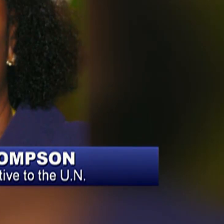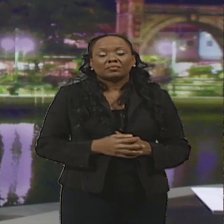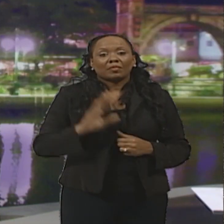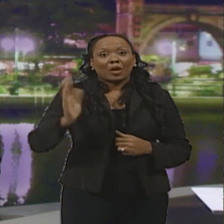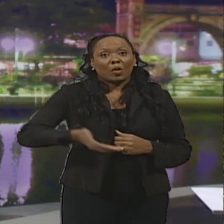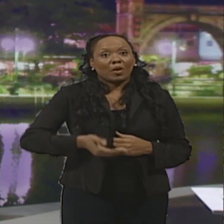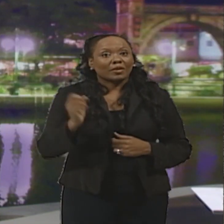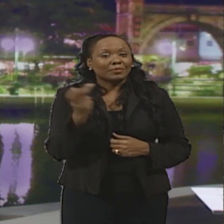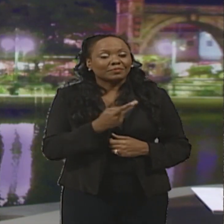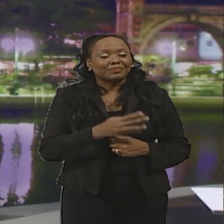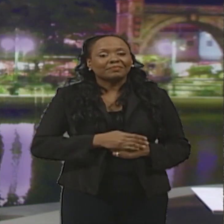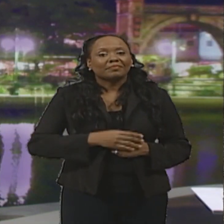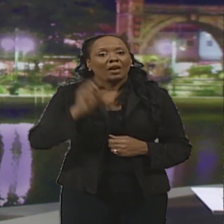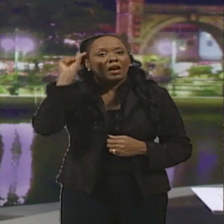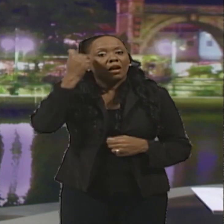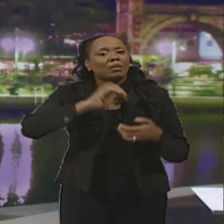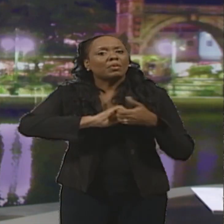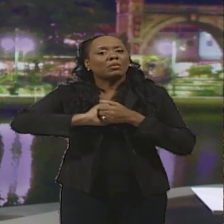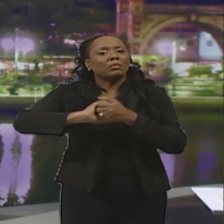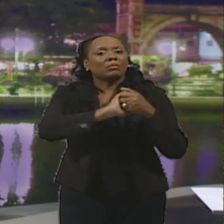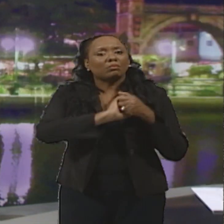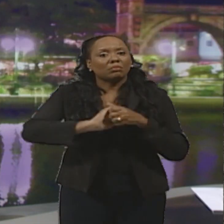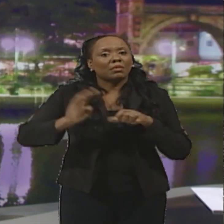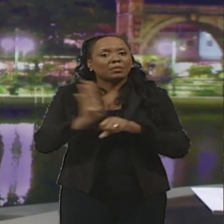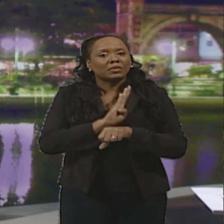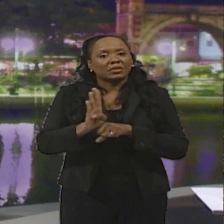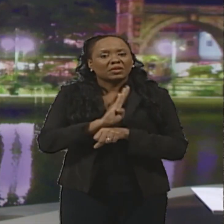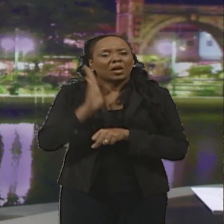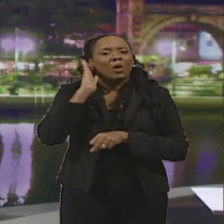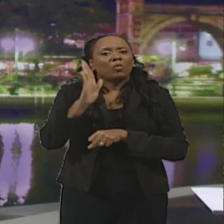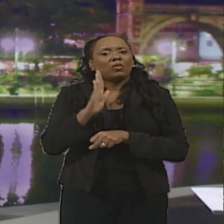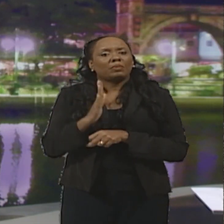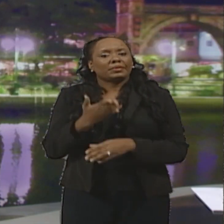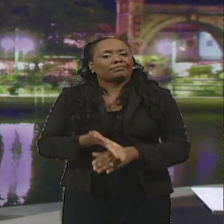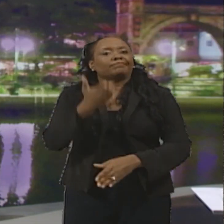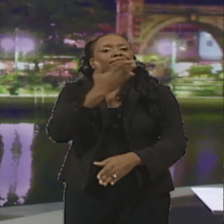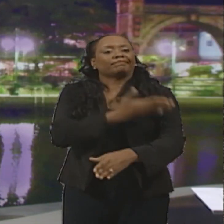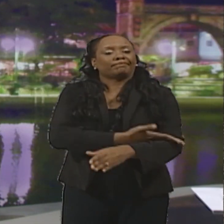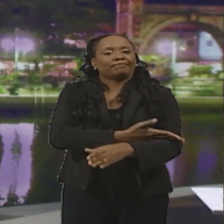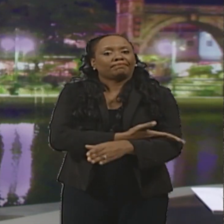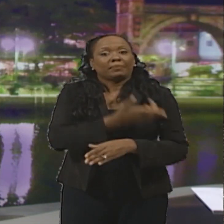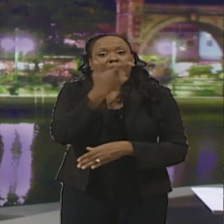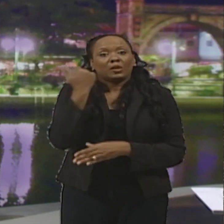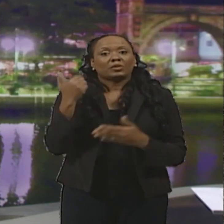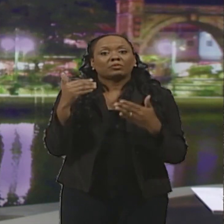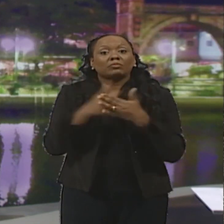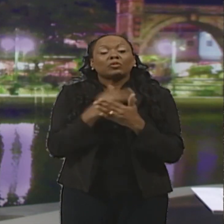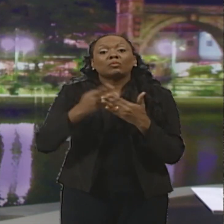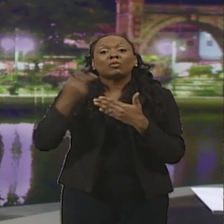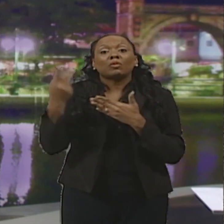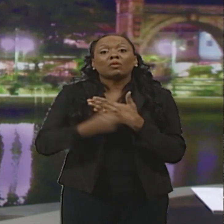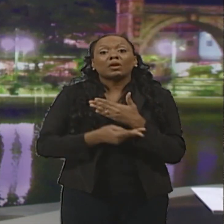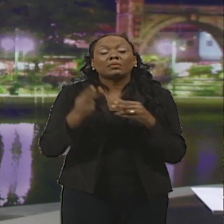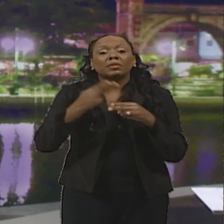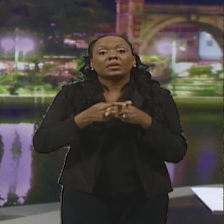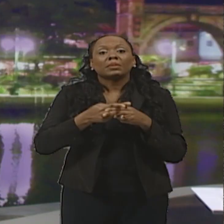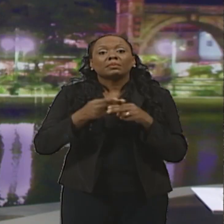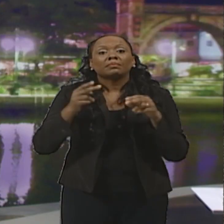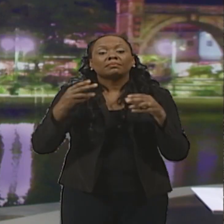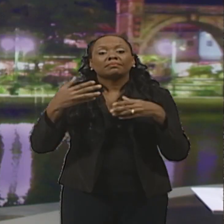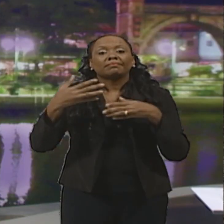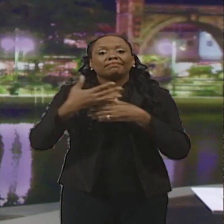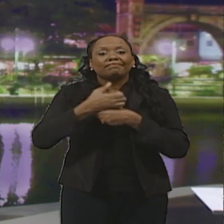region. State-owned enterprises will be modernized as part of government's BERT program. Senior Technical Advisor with the IMF